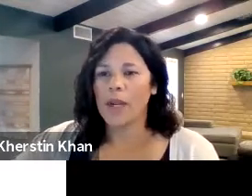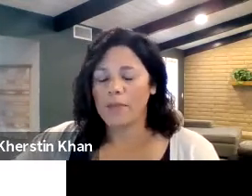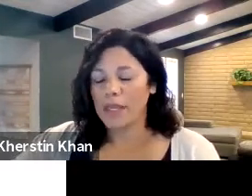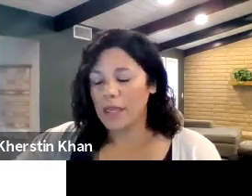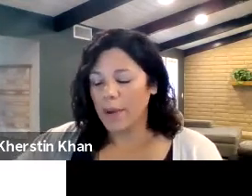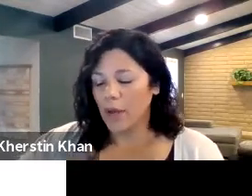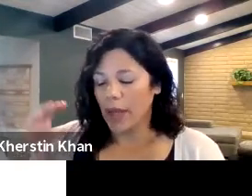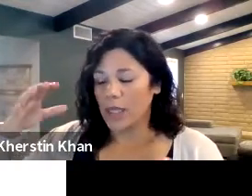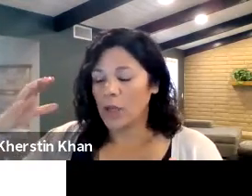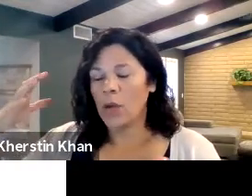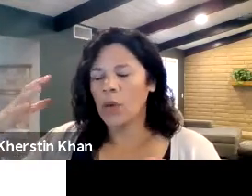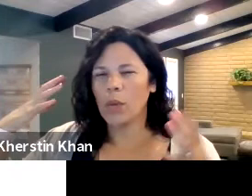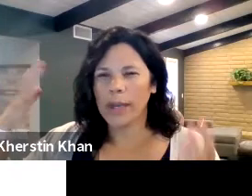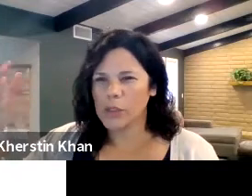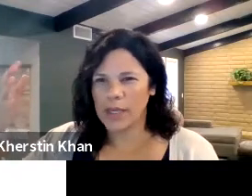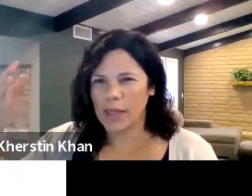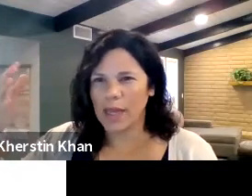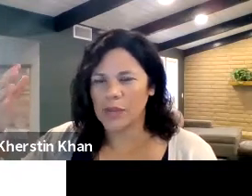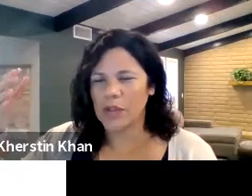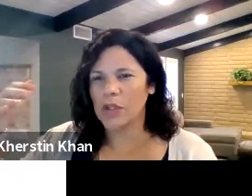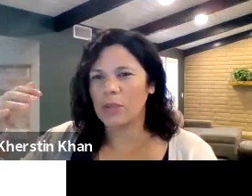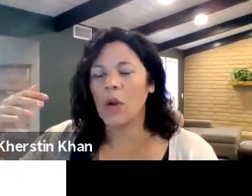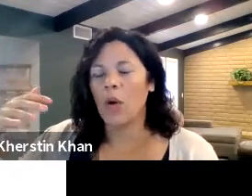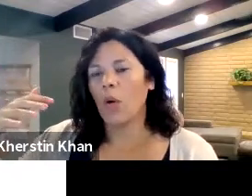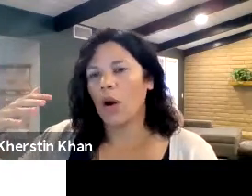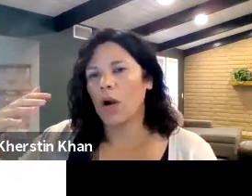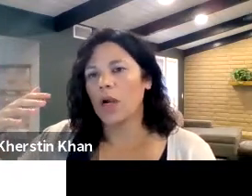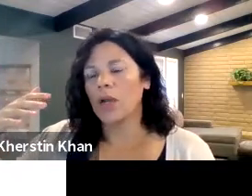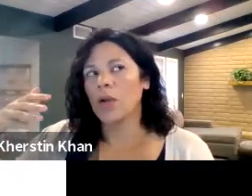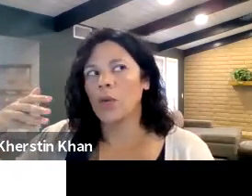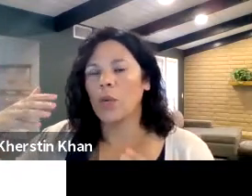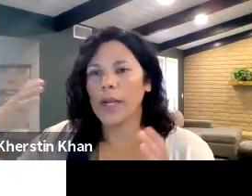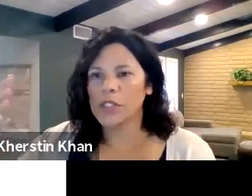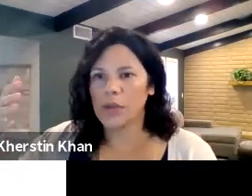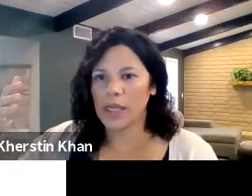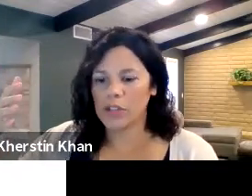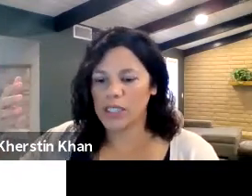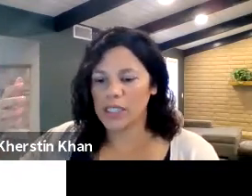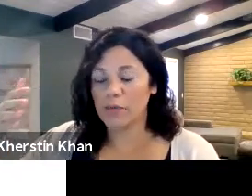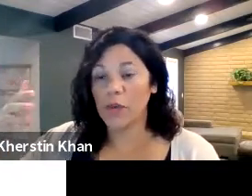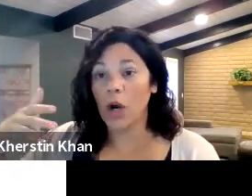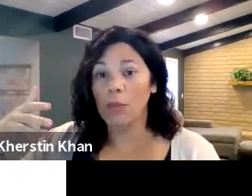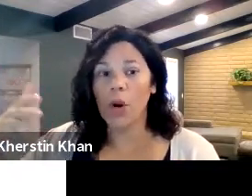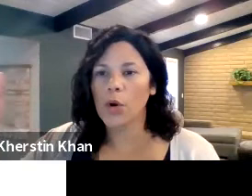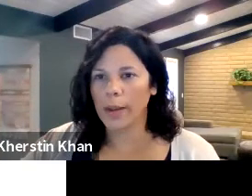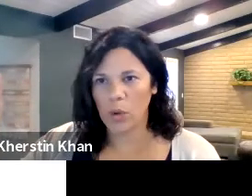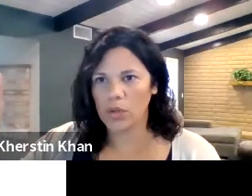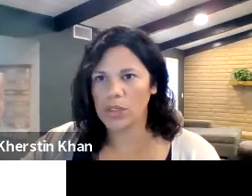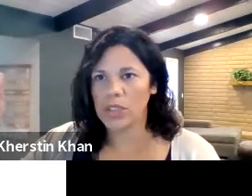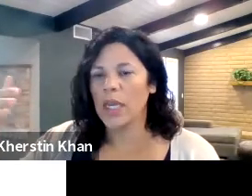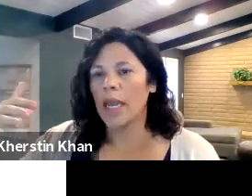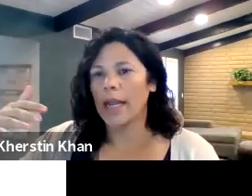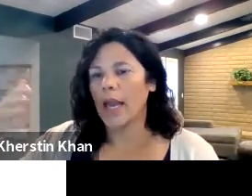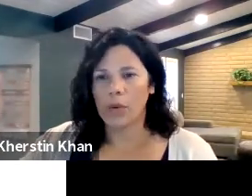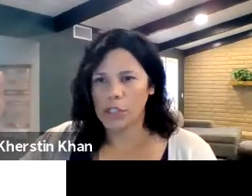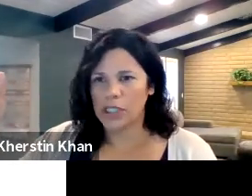when I'm thinking about like what I'm doing in the classroom or what I'm doing just for our program